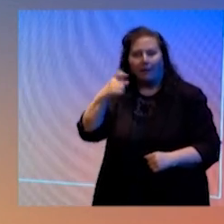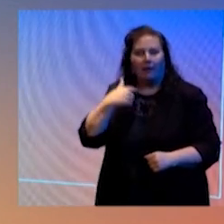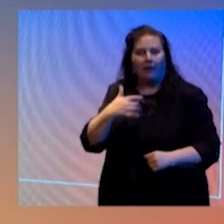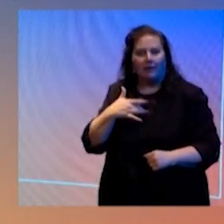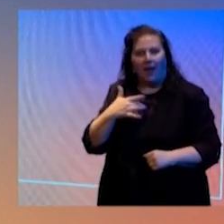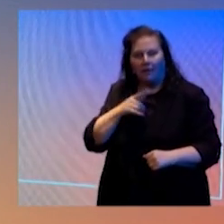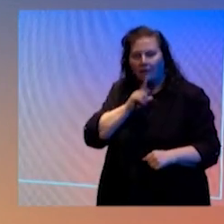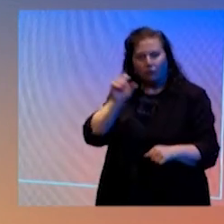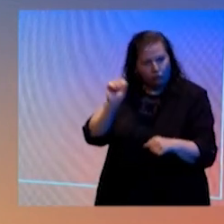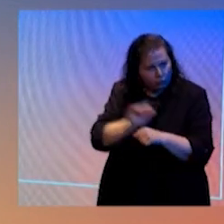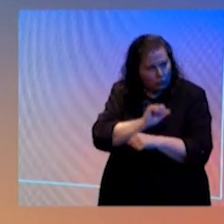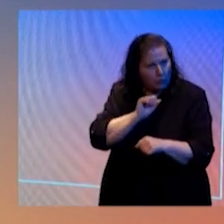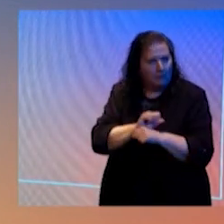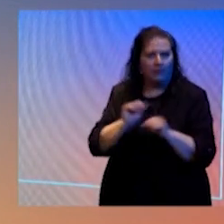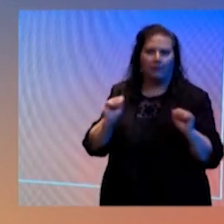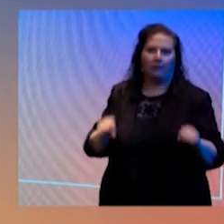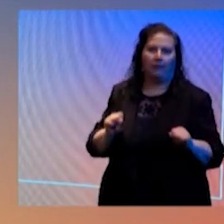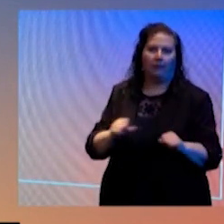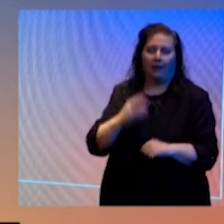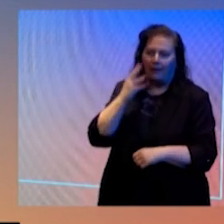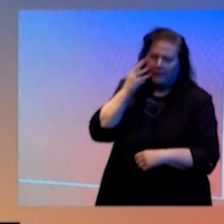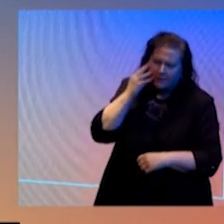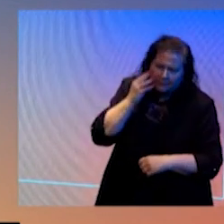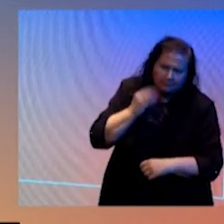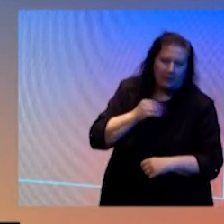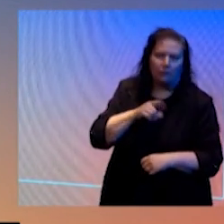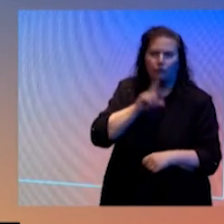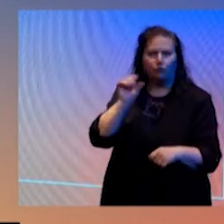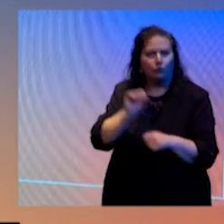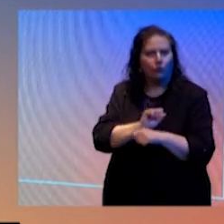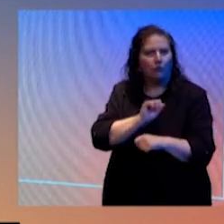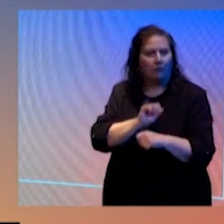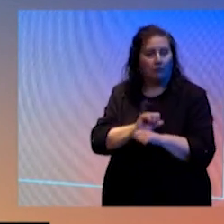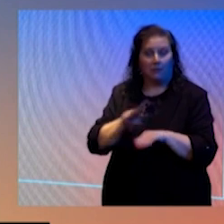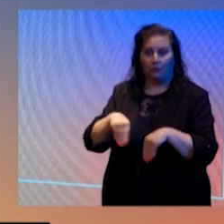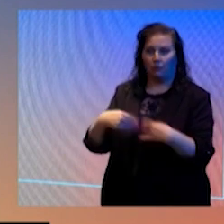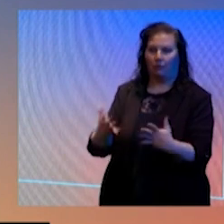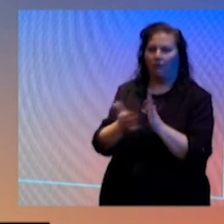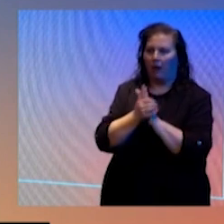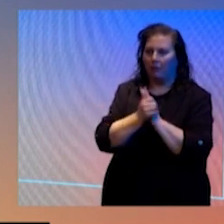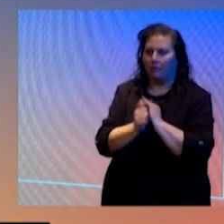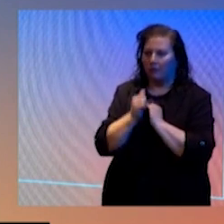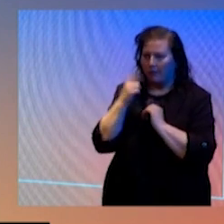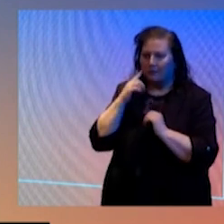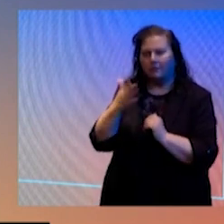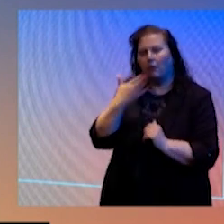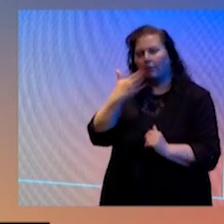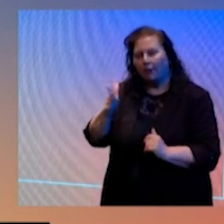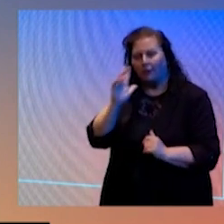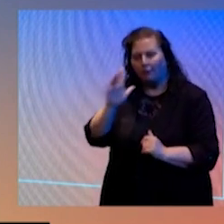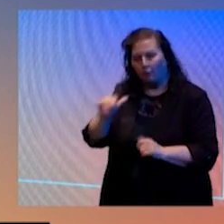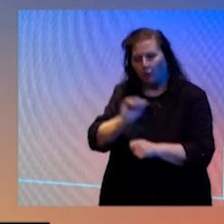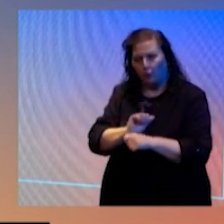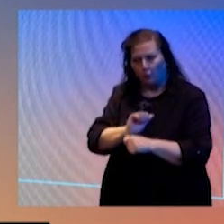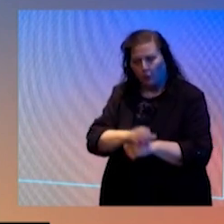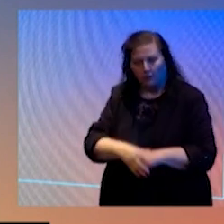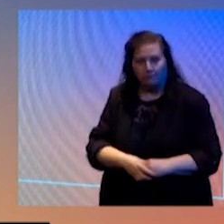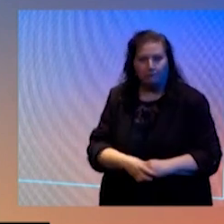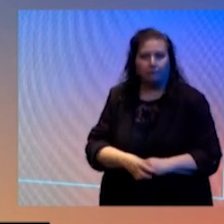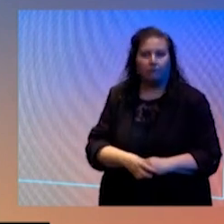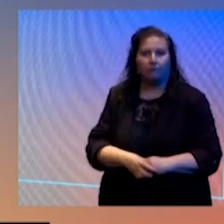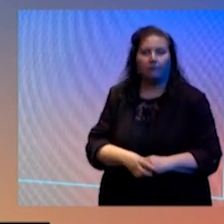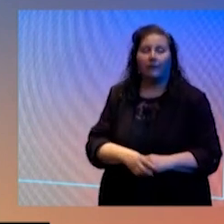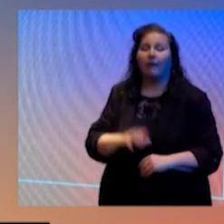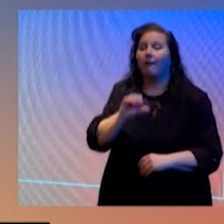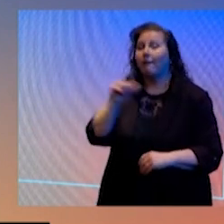gravitas and the experience and truly bring all his talents to us. I want to thank him first of all. I want to thank Dr. Merrill